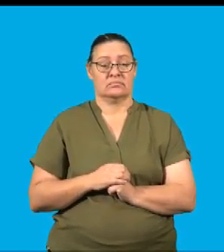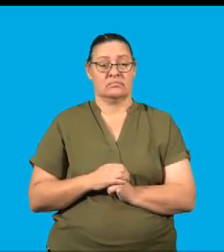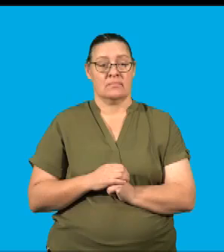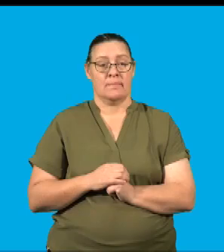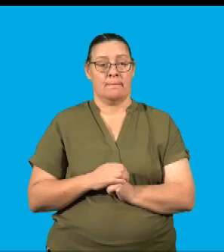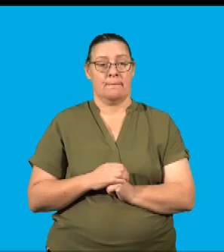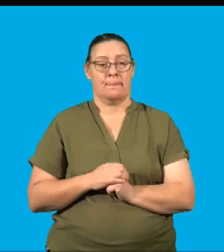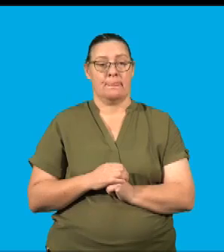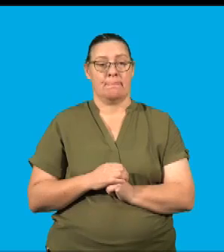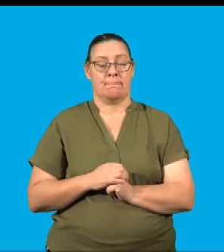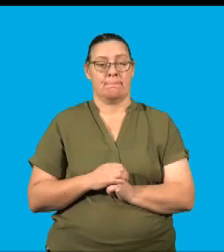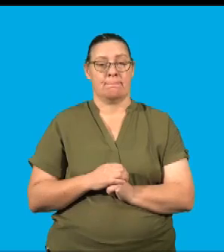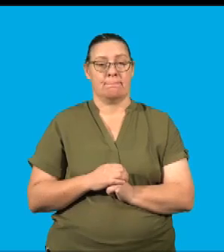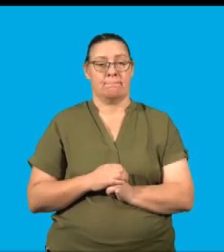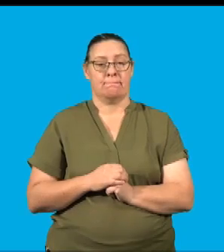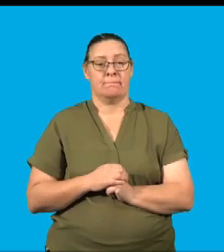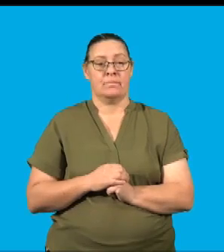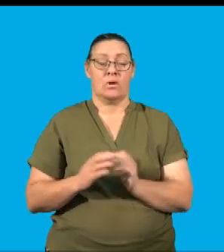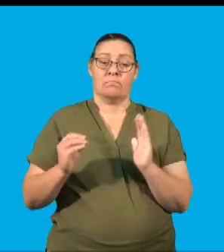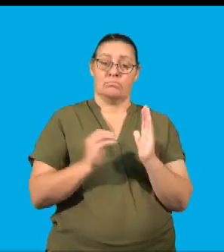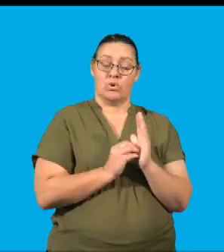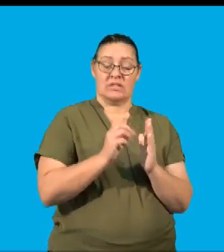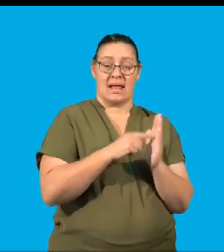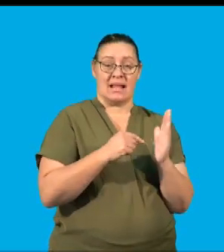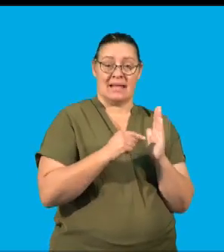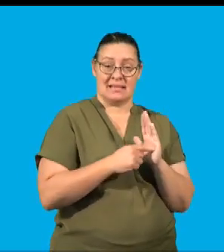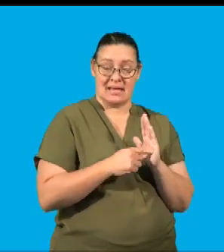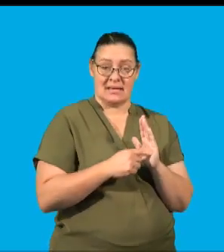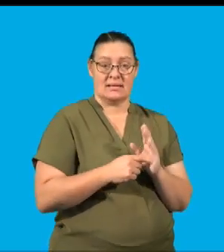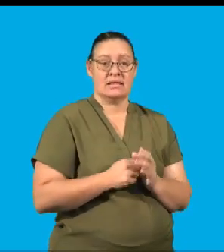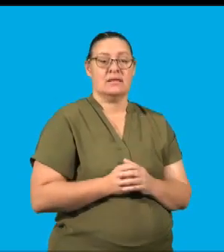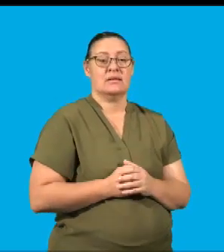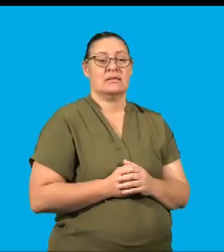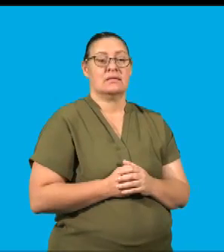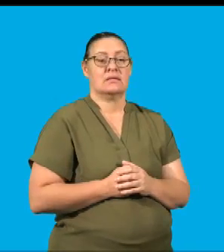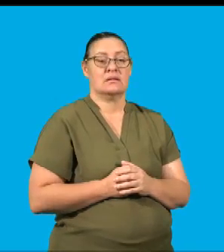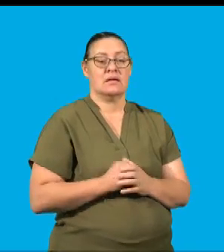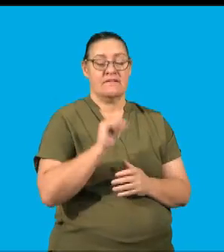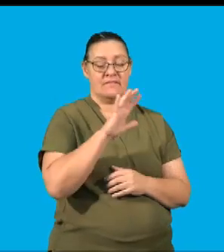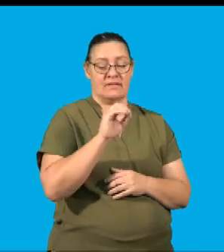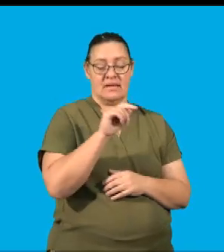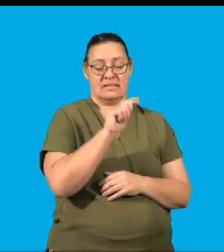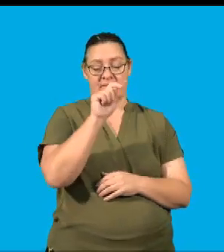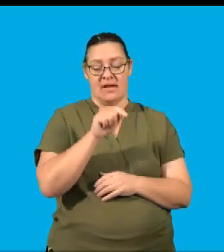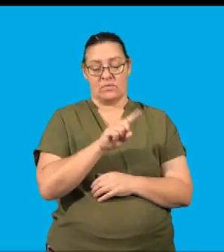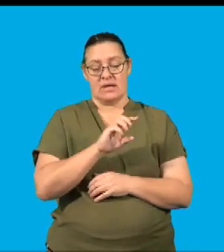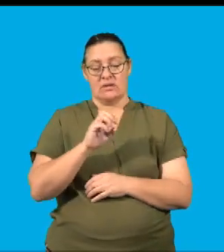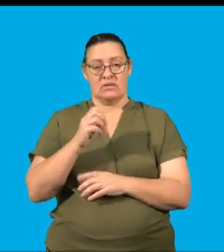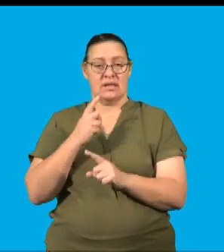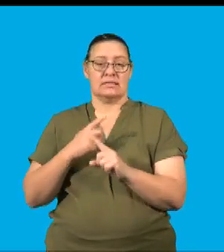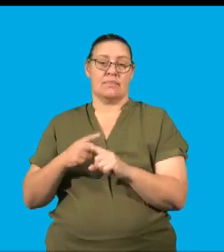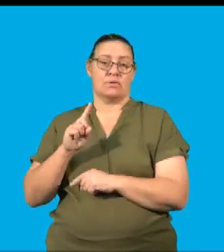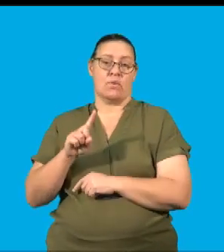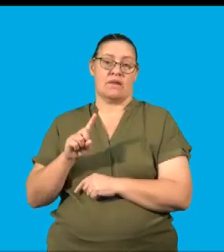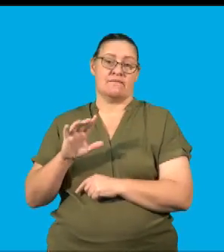114 people. So if you punch on your calculators then, you say 50 divided by